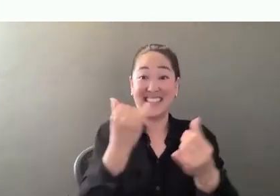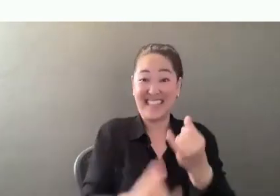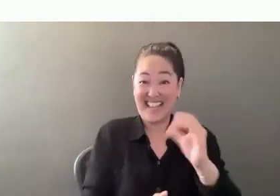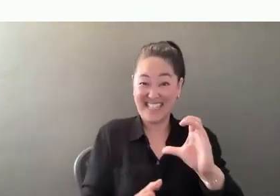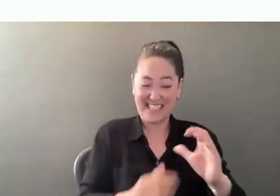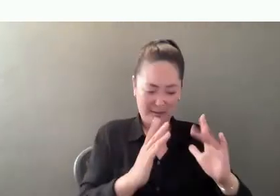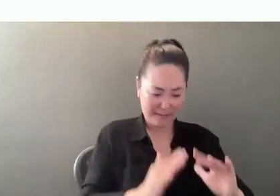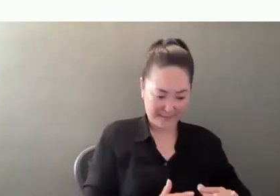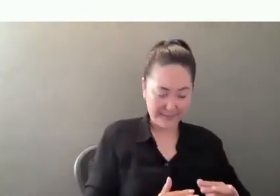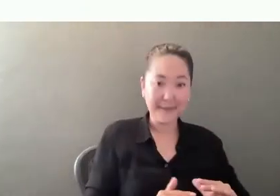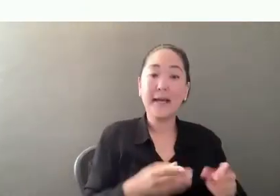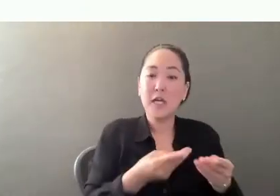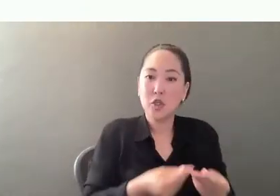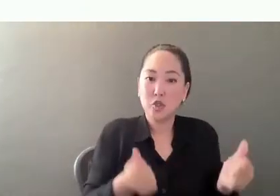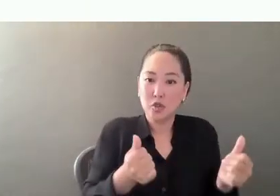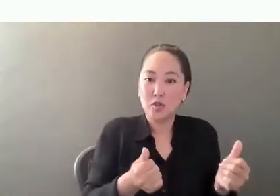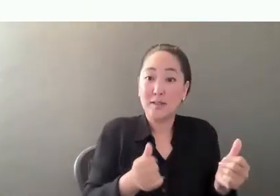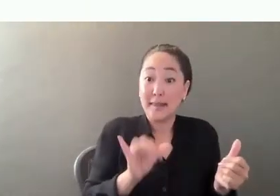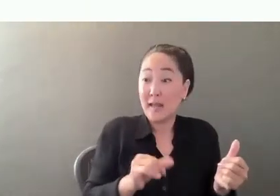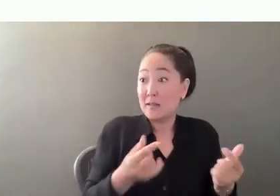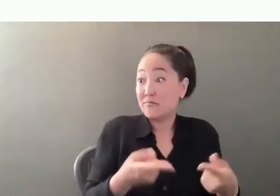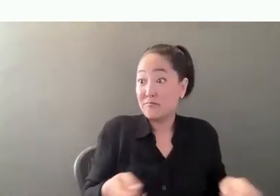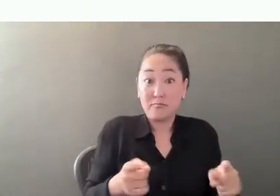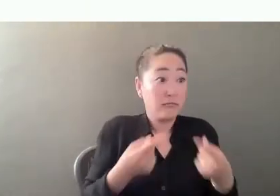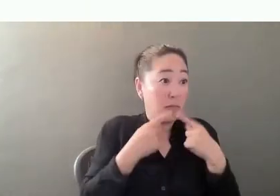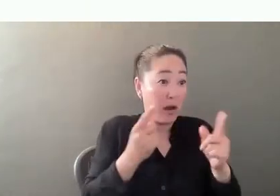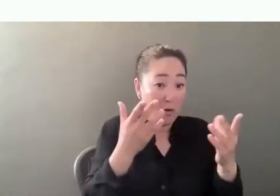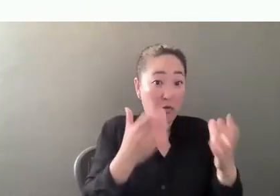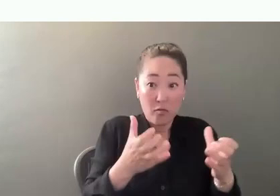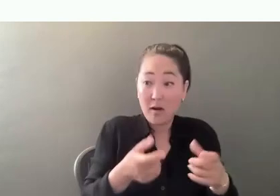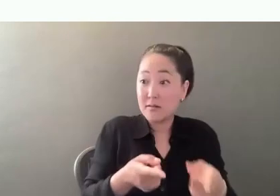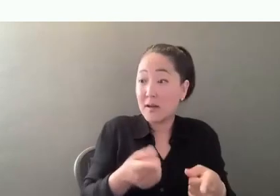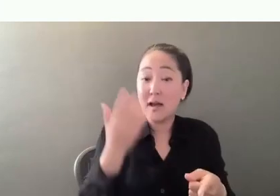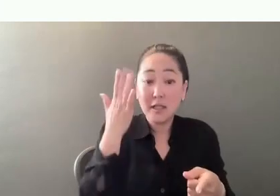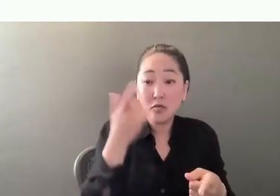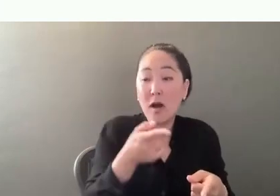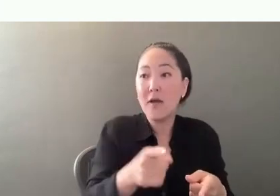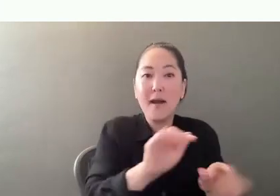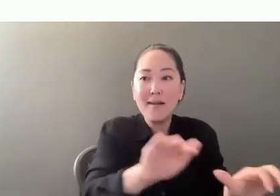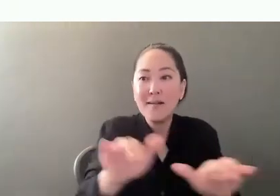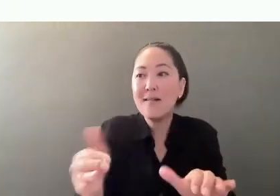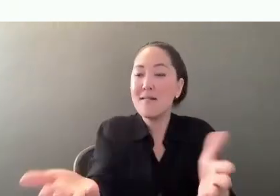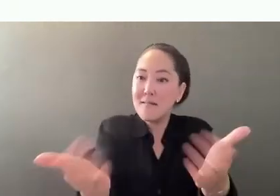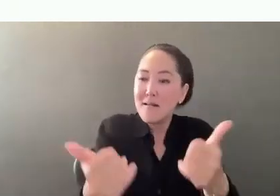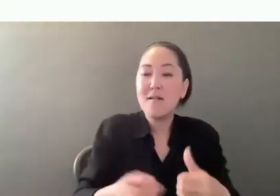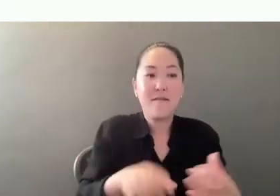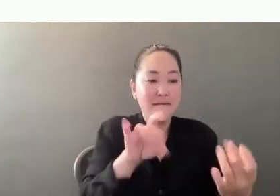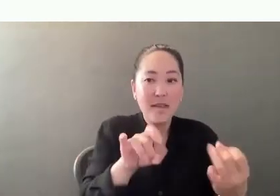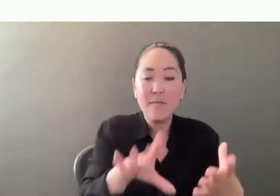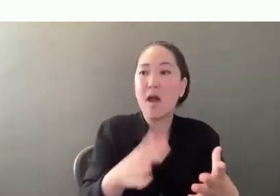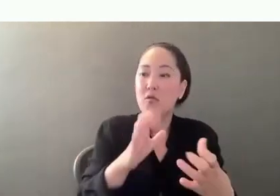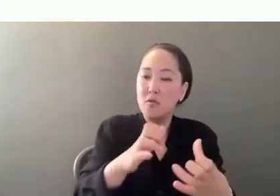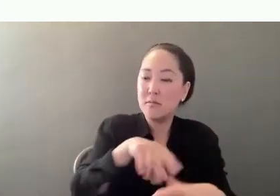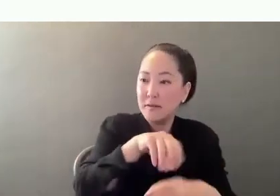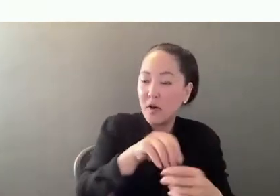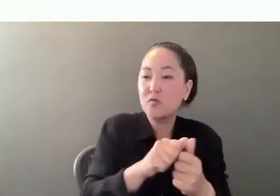our patients to be partners. That's why we want you all to take part in research. That's why we're always after your blood. We might be after your stool. We might be after your urine. We might be after your